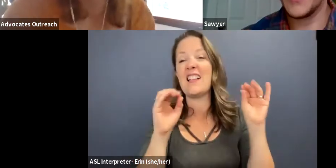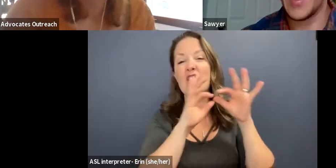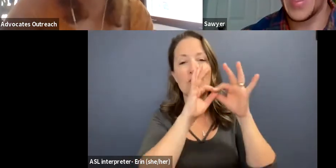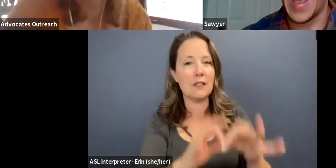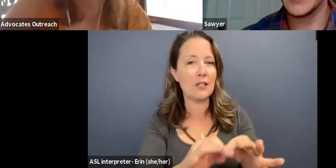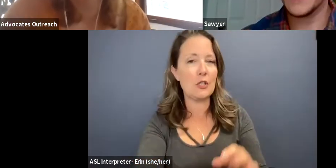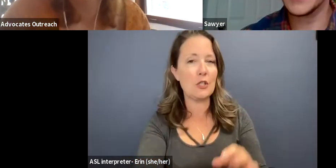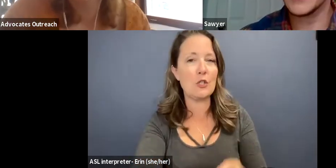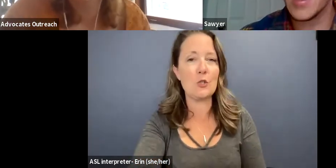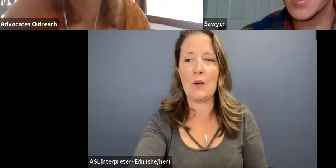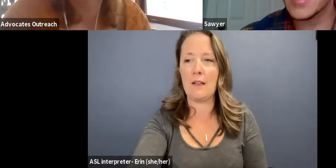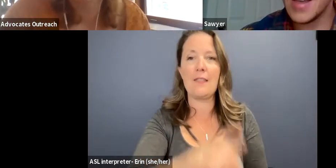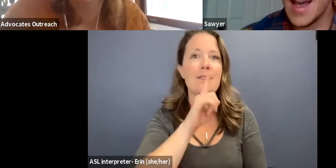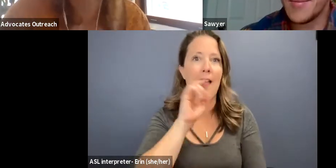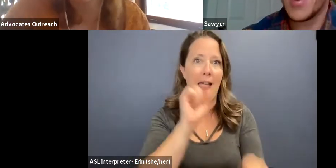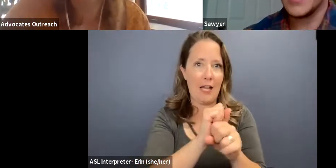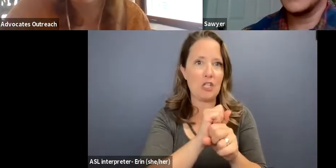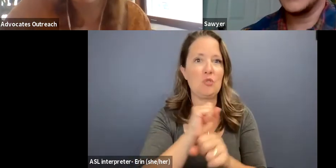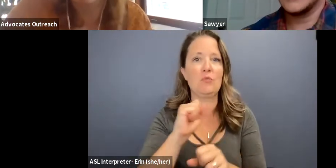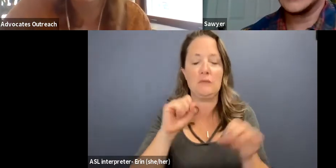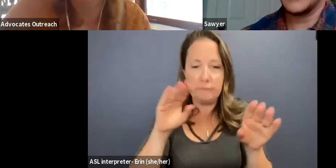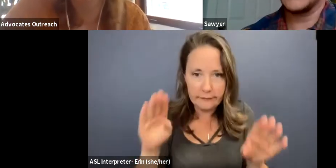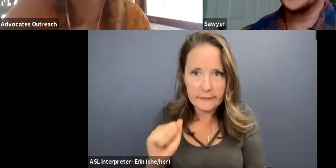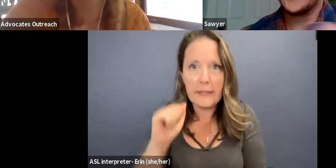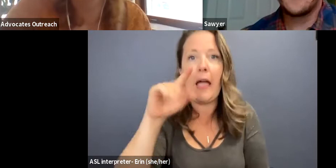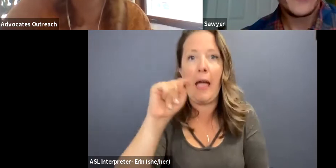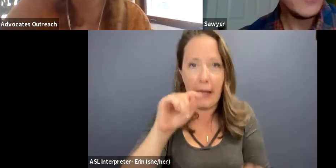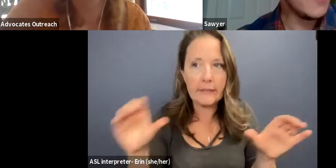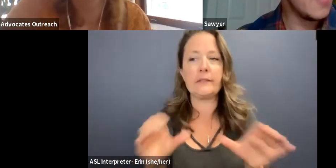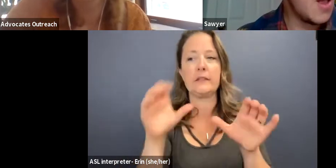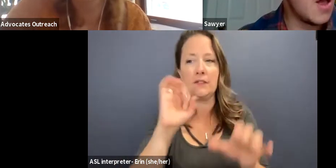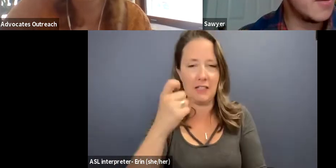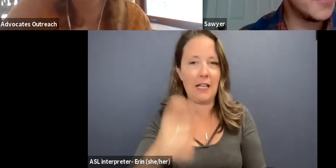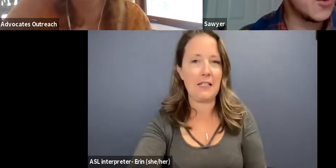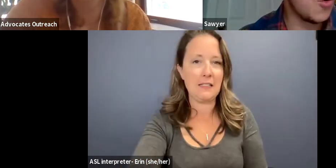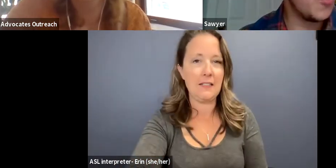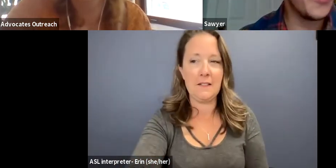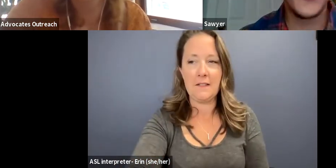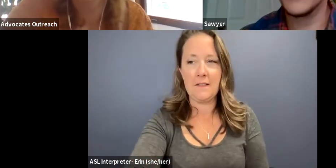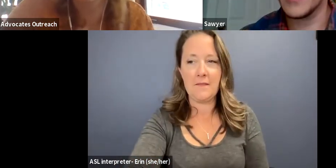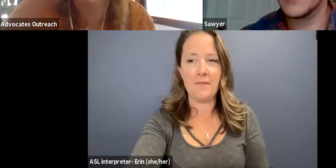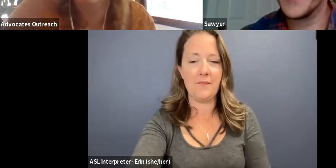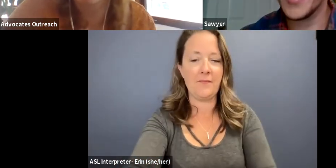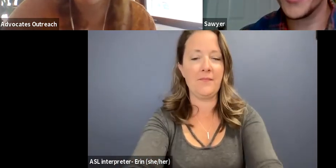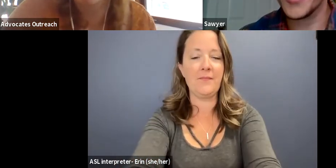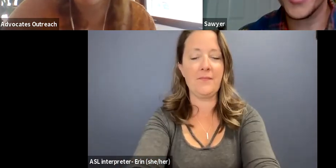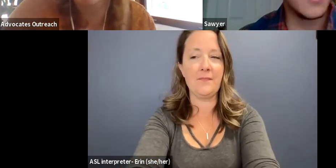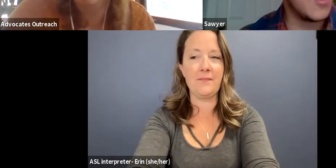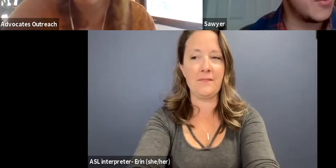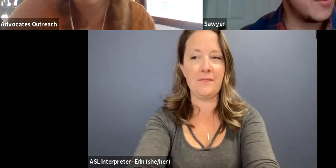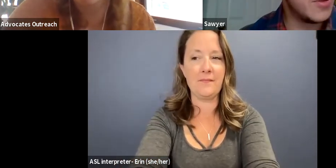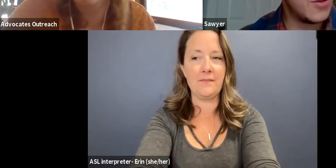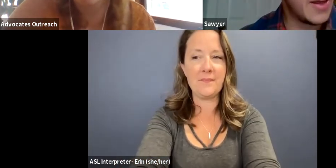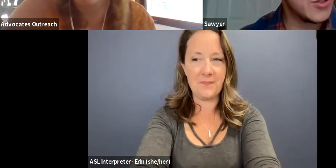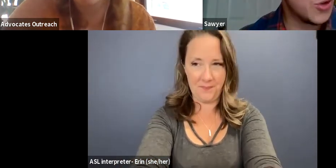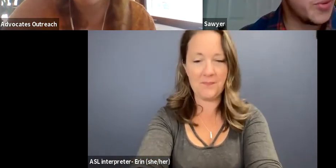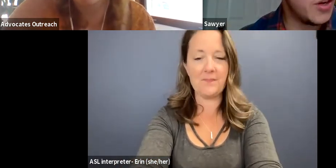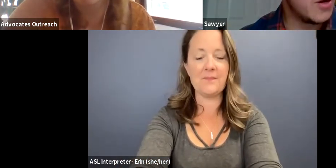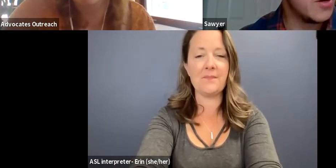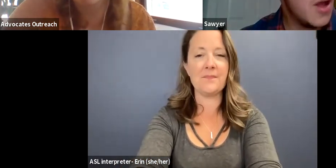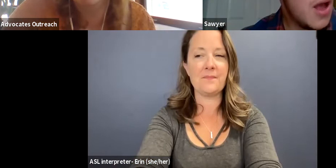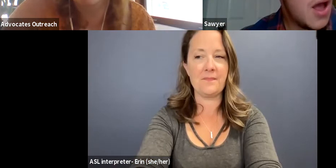voice, your body language, the feel that you can create in the conversation, whether you're